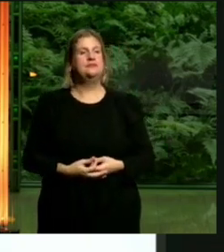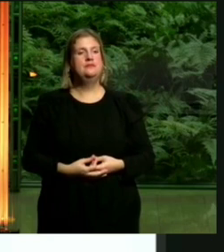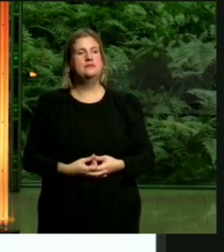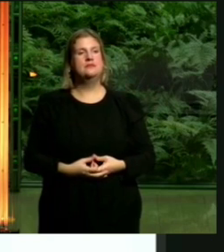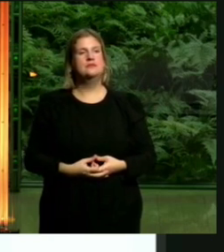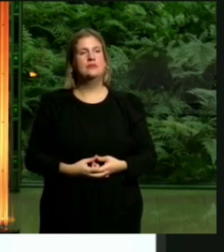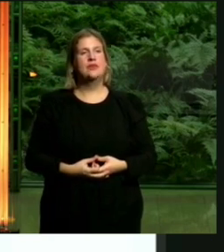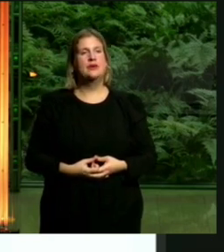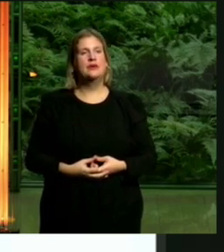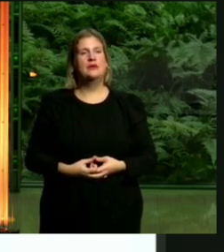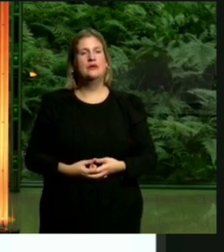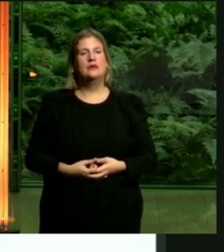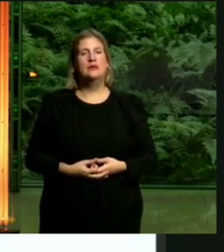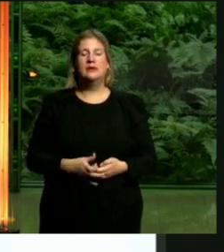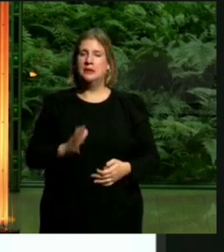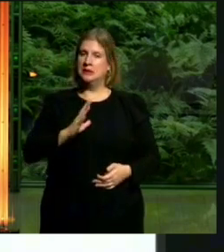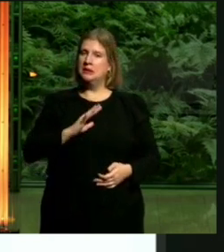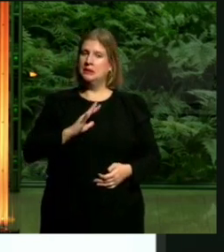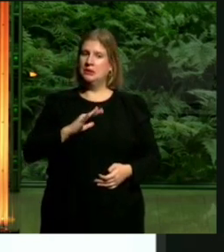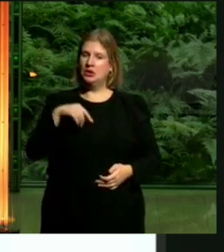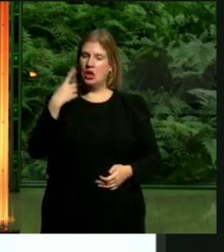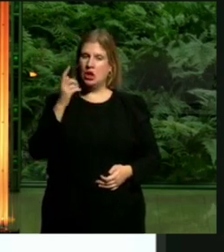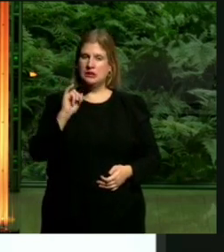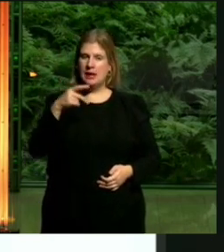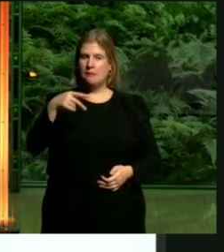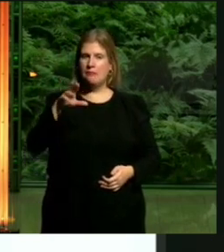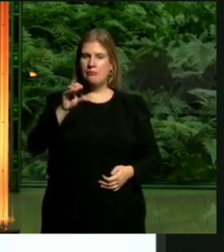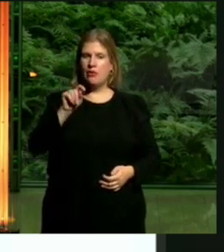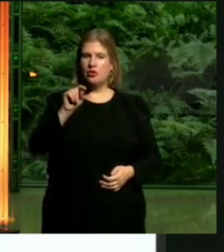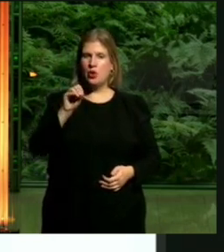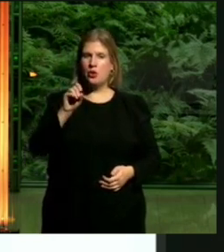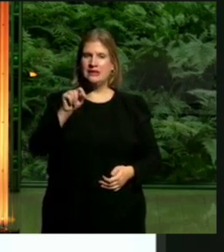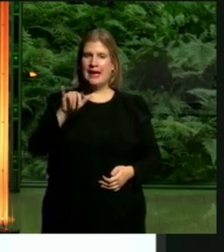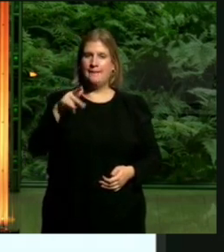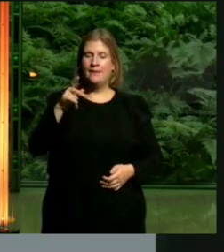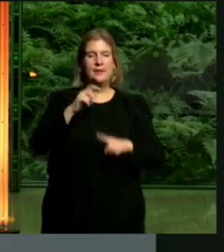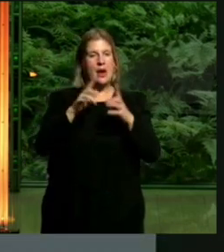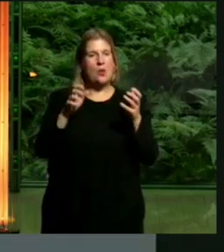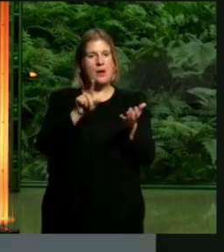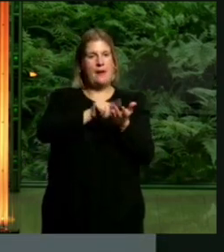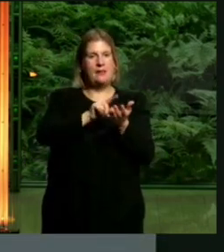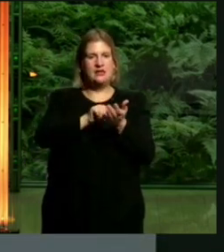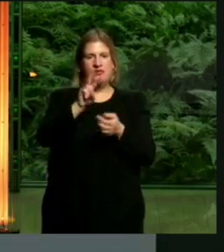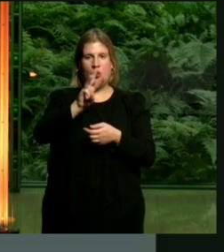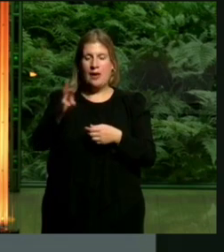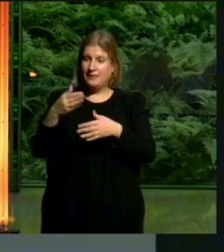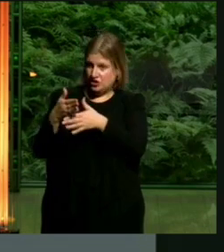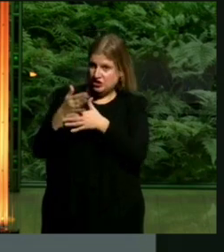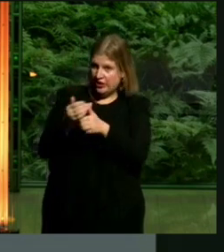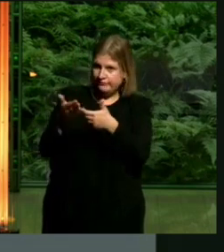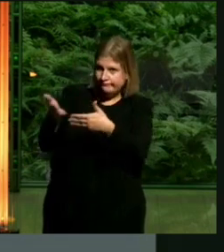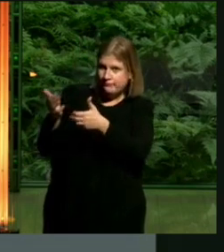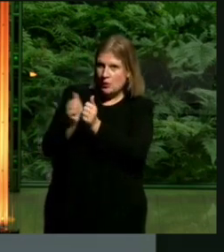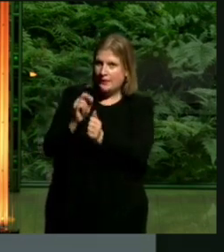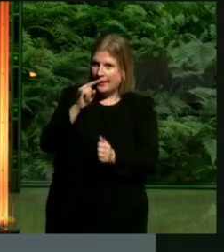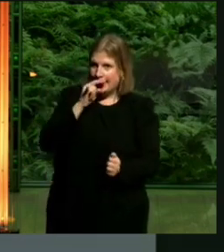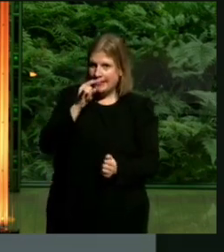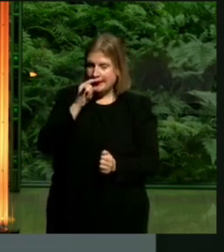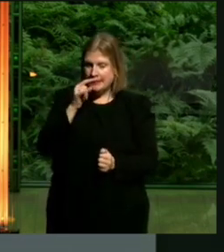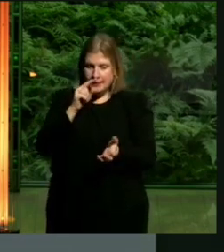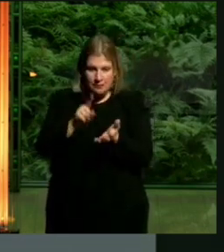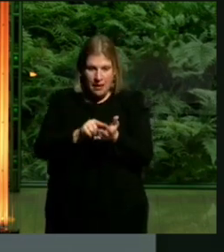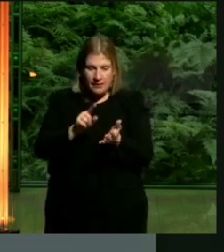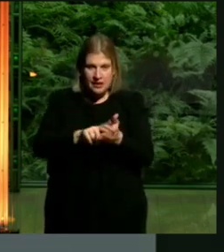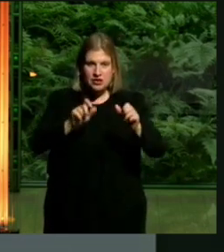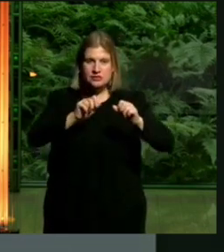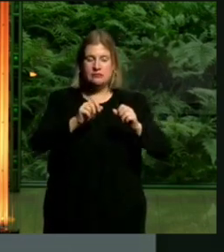Now, this is cool. Looks like a good prototype, but I want to publish it to the web so I could, share it with my kids. So you click publish and